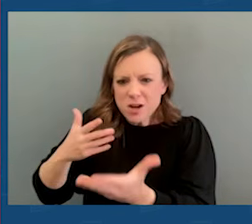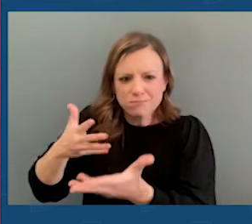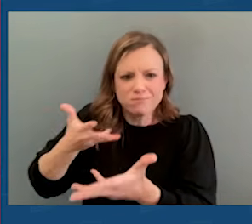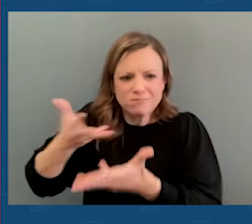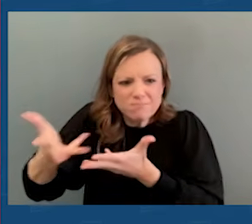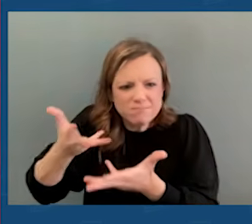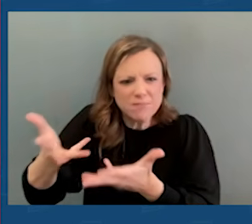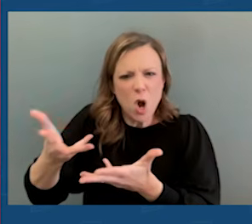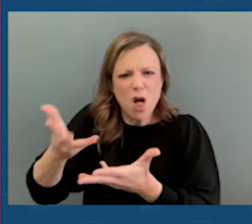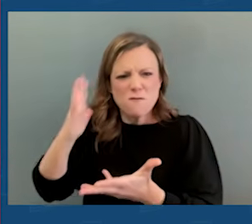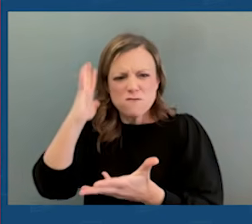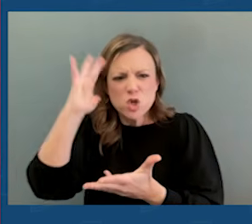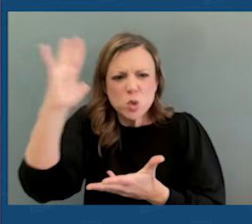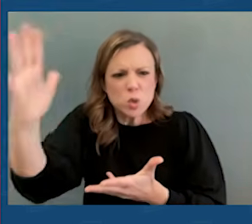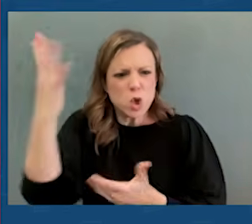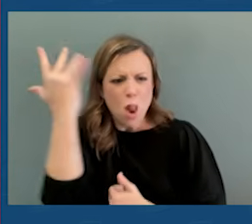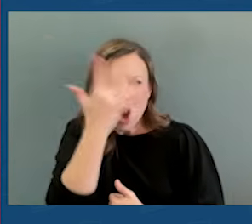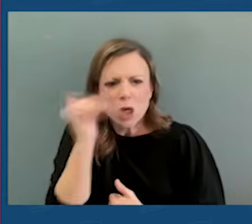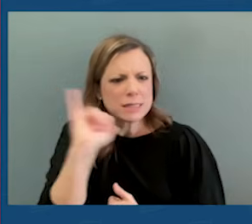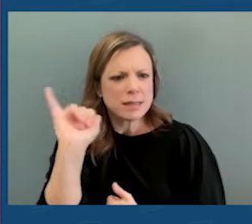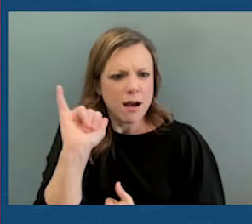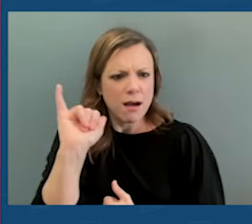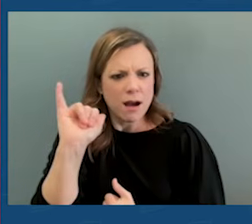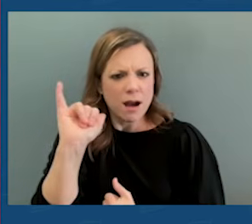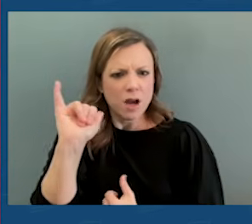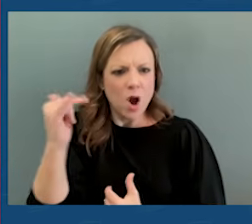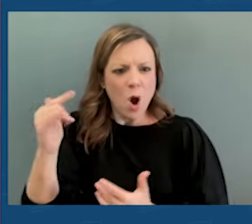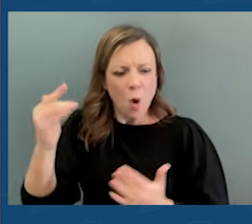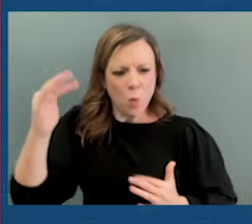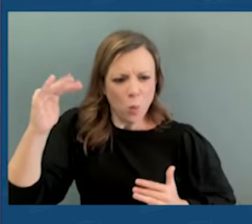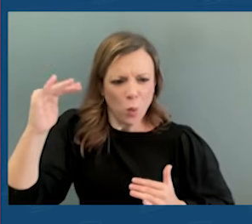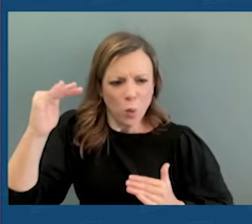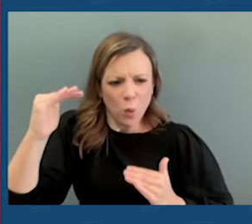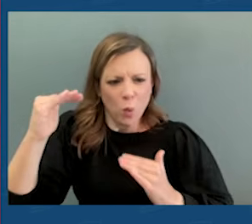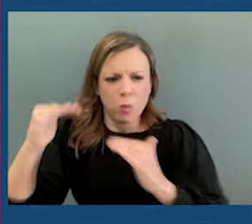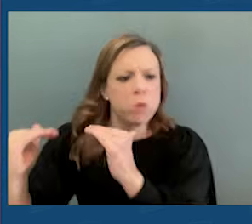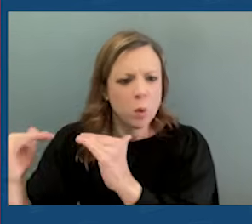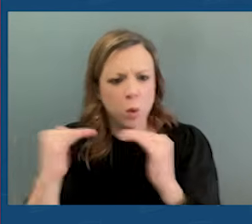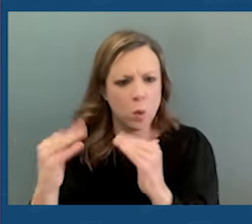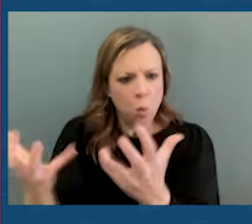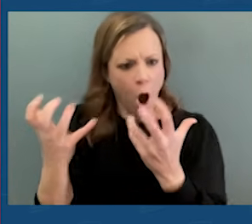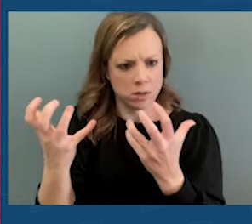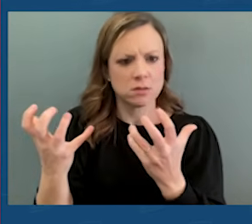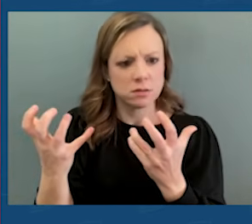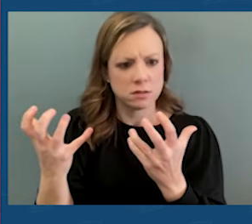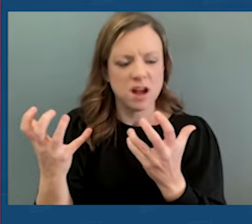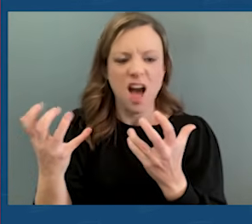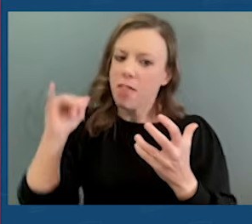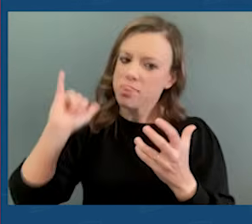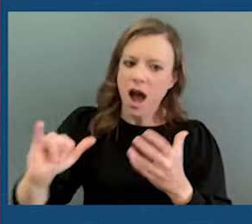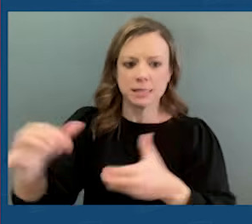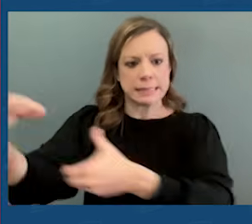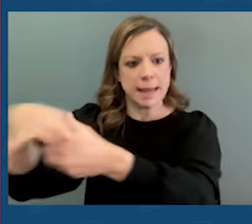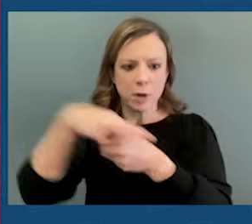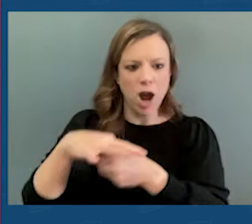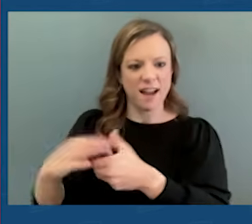like. And I can think of nothing more democratic than that. And to those who think that even having this conversation